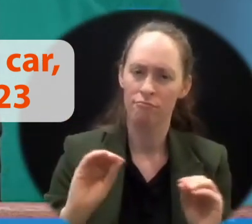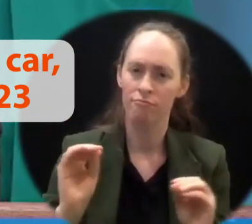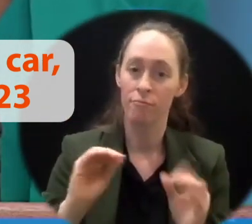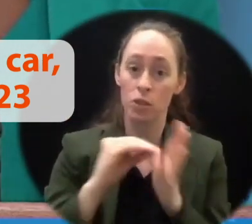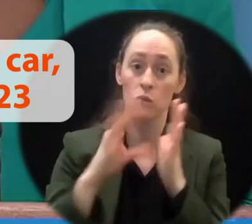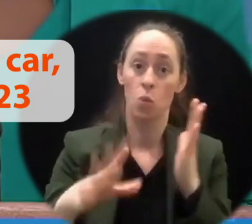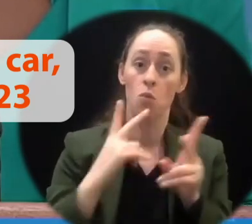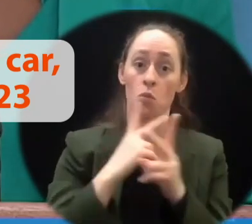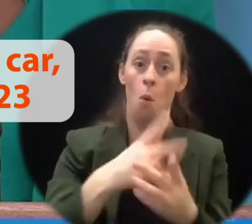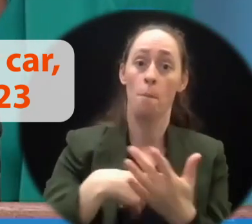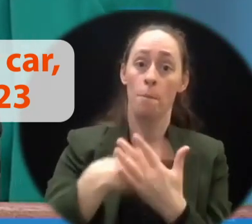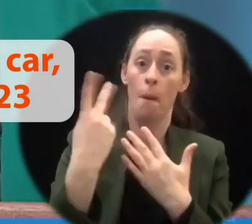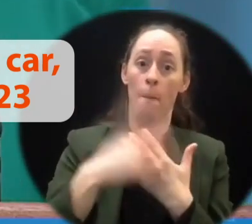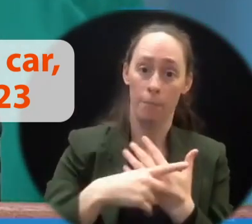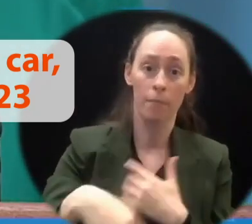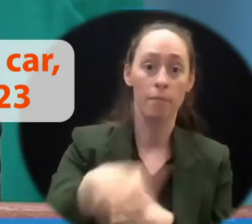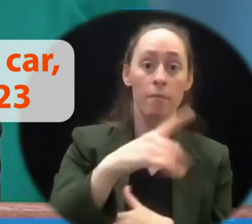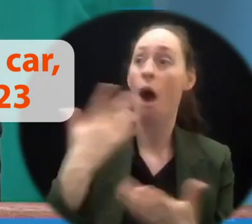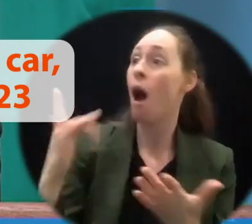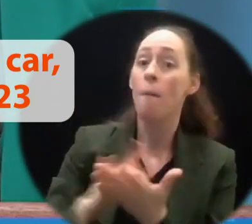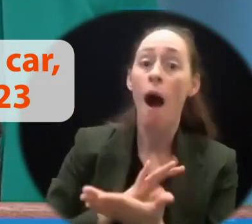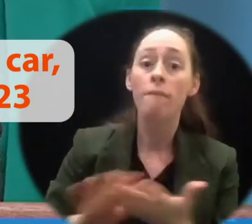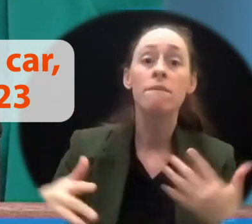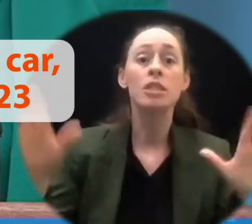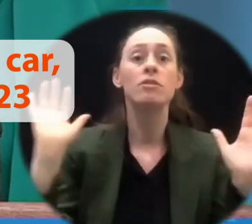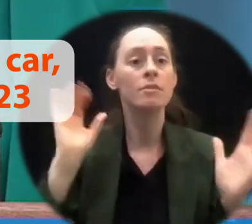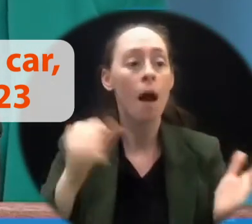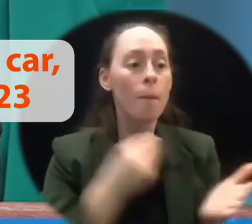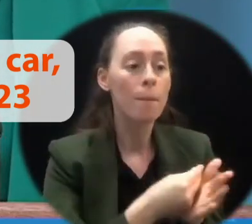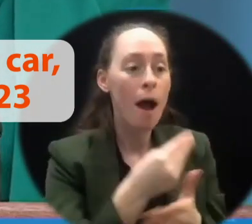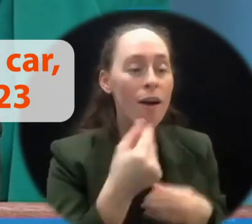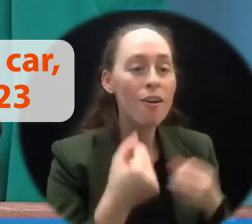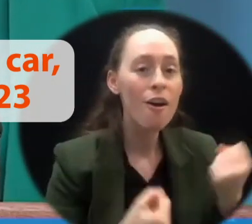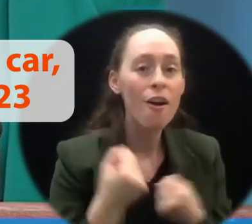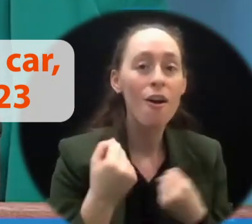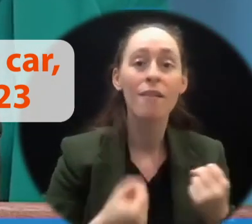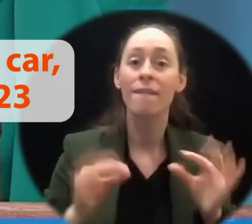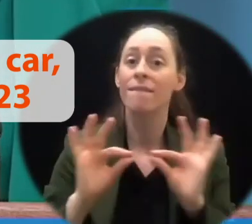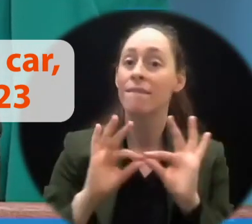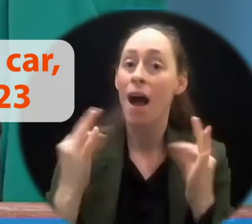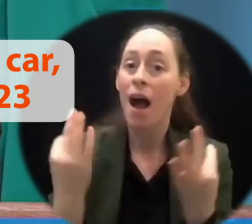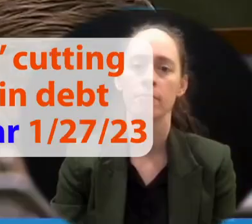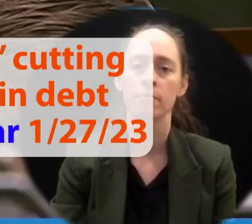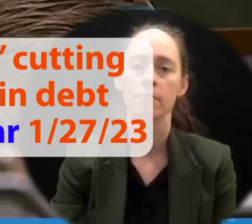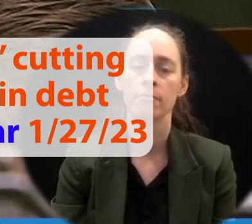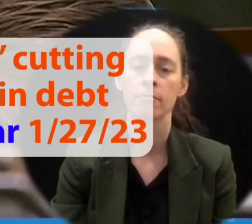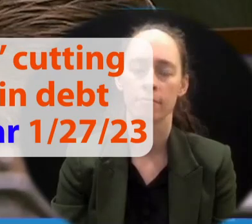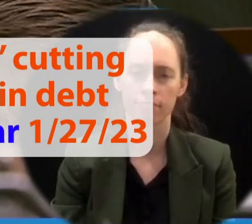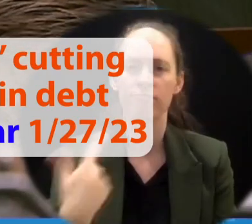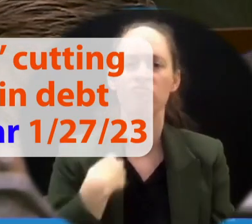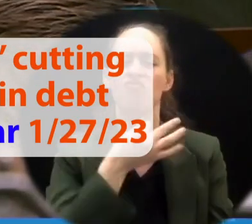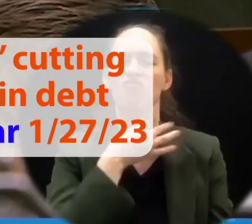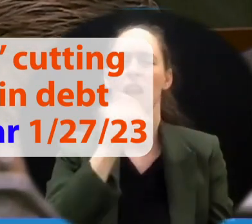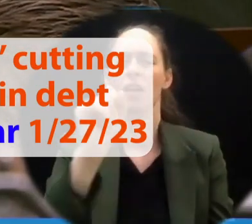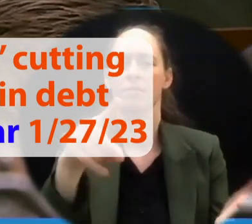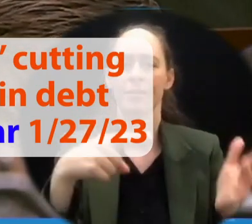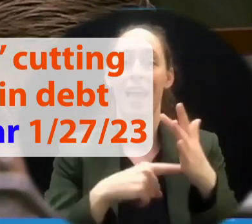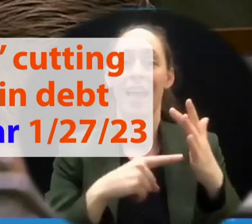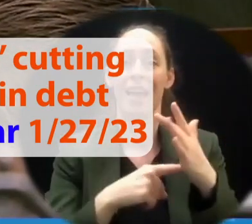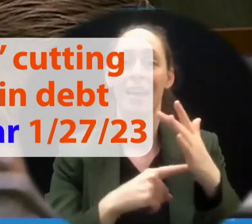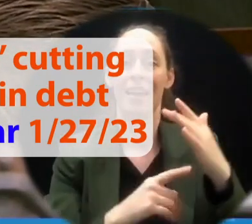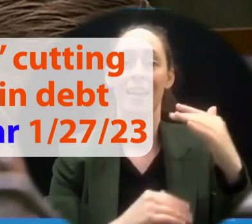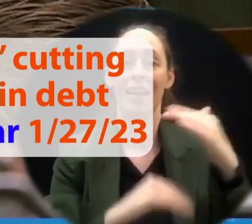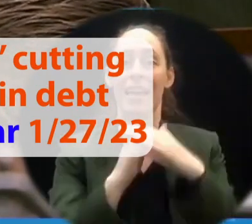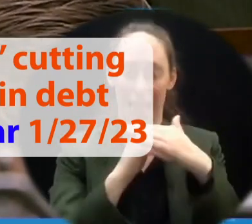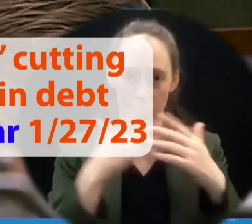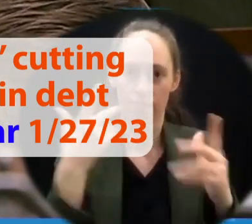about the student loan program. It'll give Americans who can buy a car, can start a family, can buy a home. And topic regarding the debt ceiling,